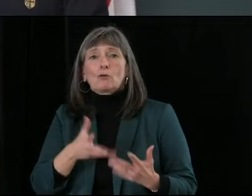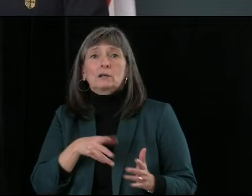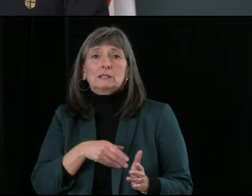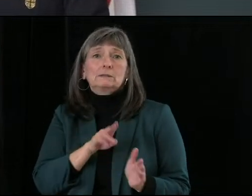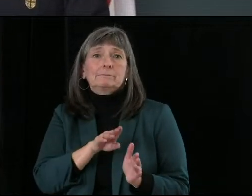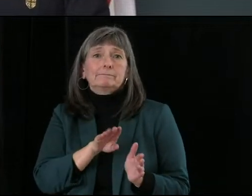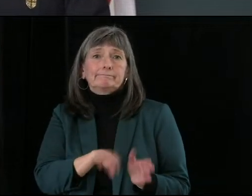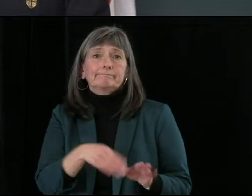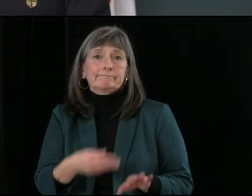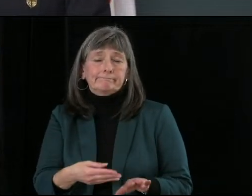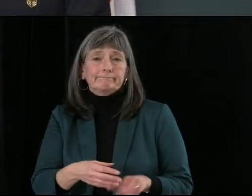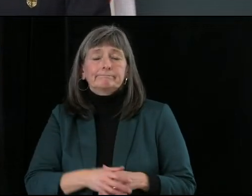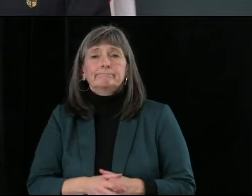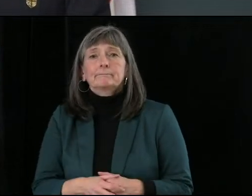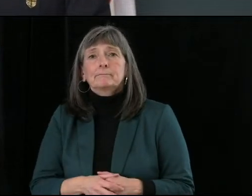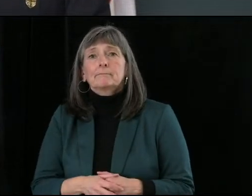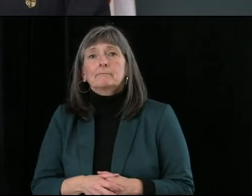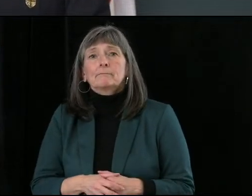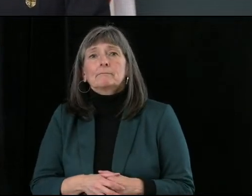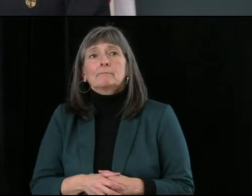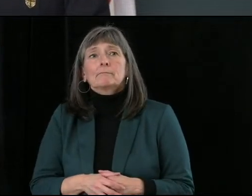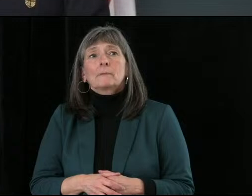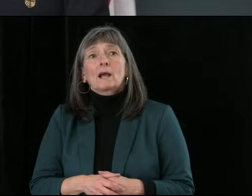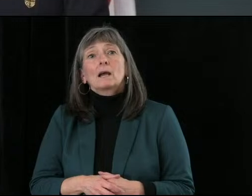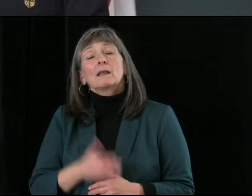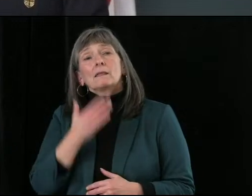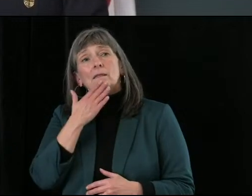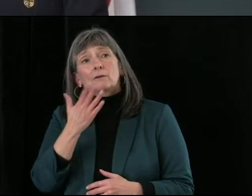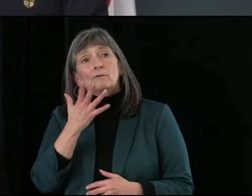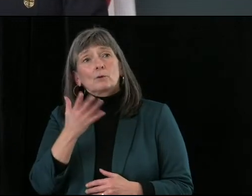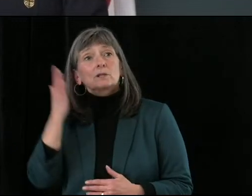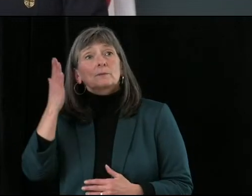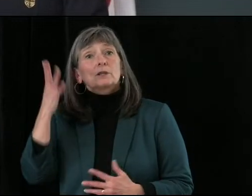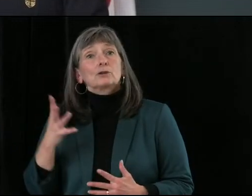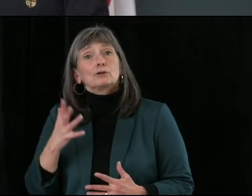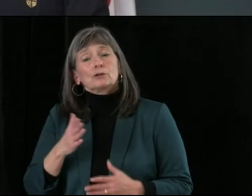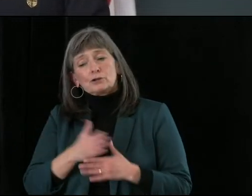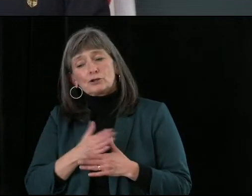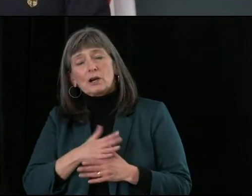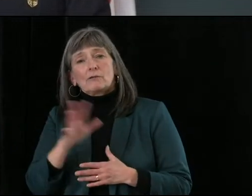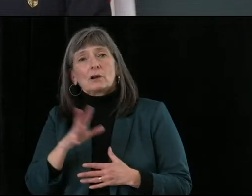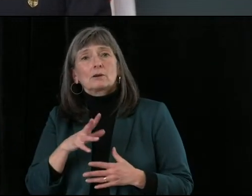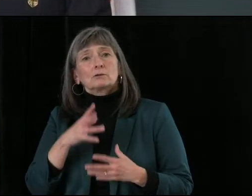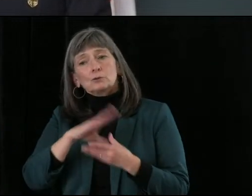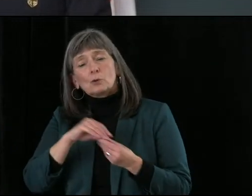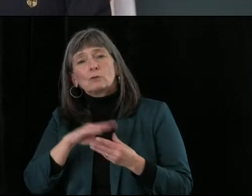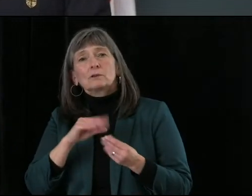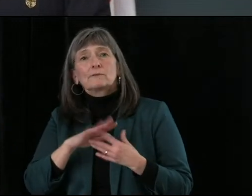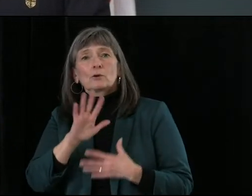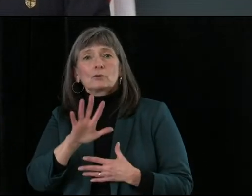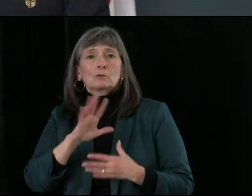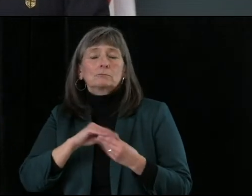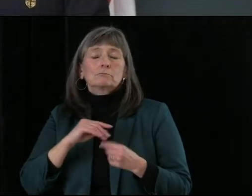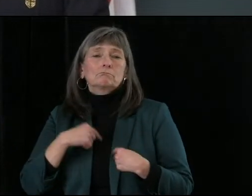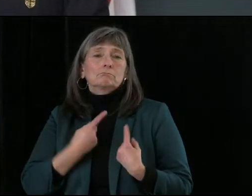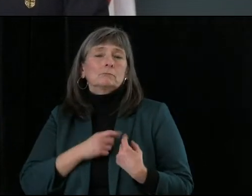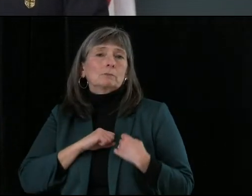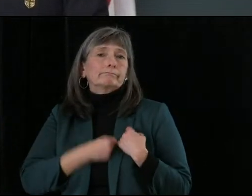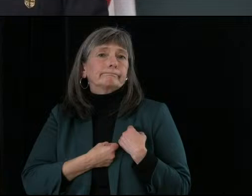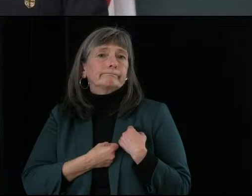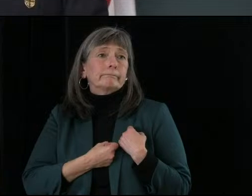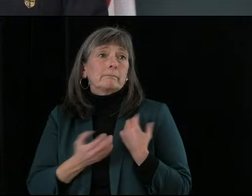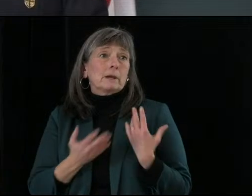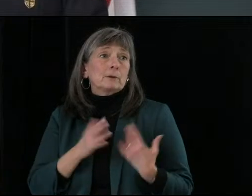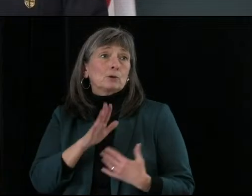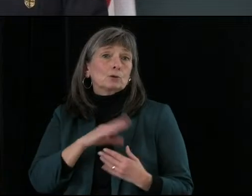our guest speakers who are bravely sharing their stories of tragic loss. Your words may be exactly what someone